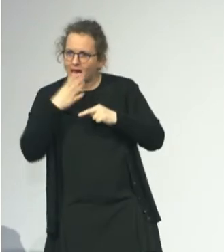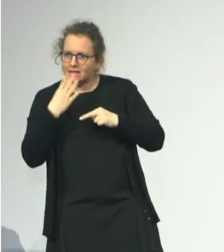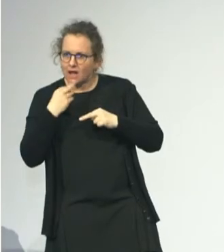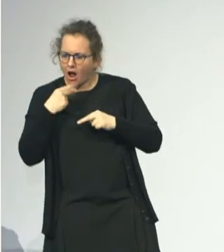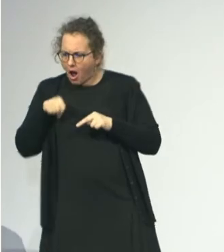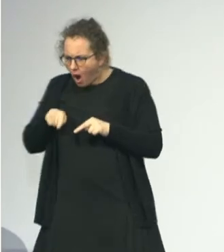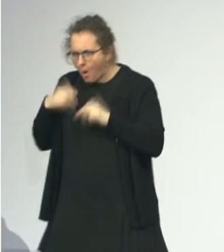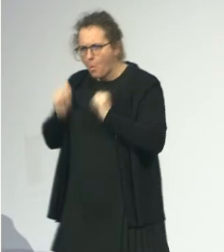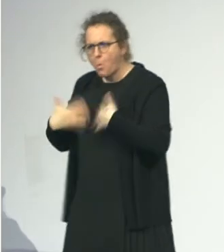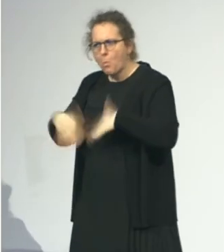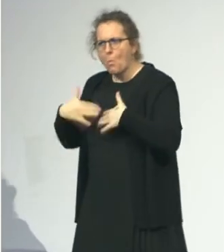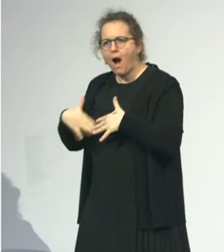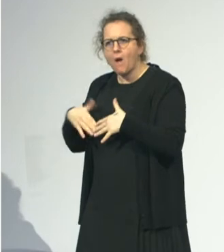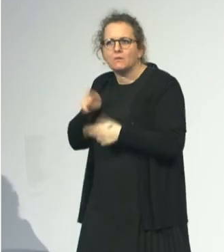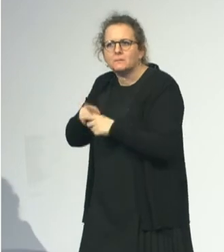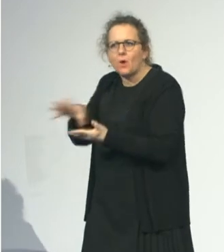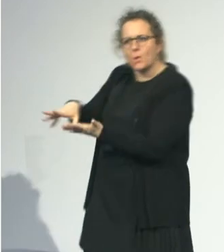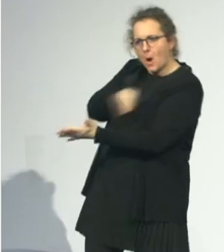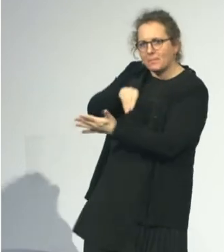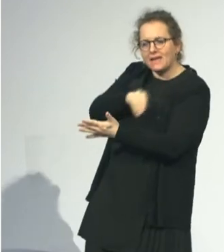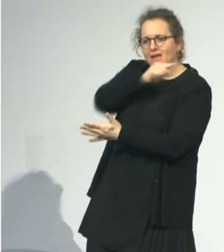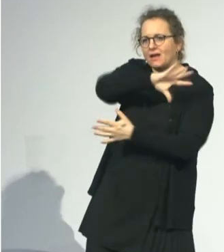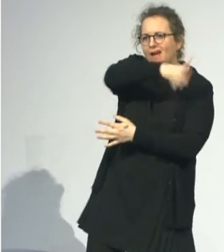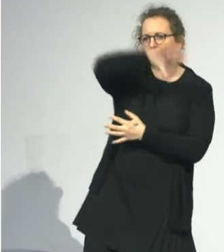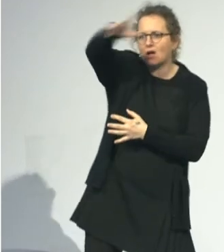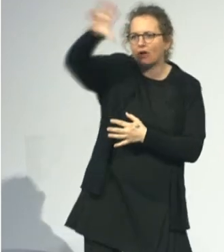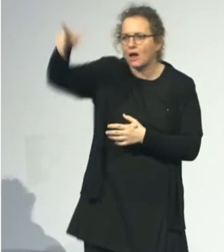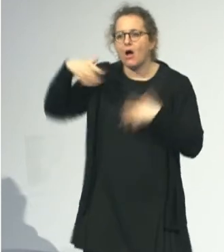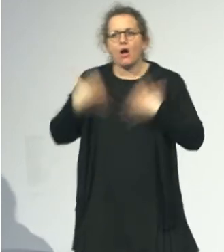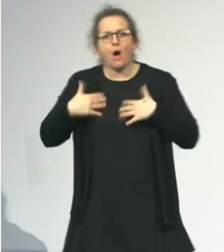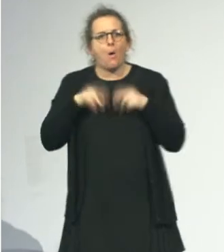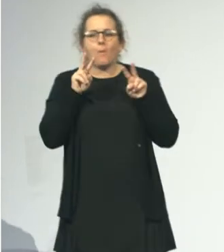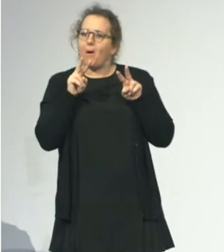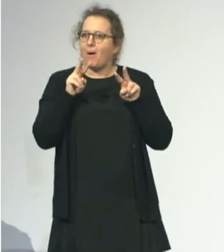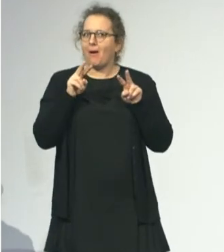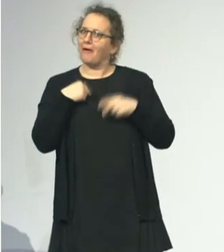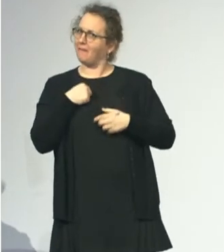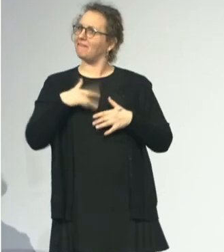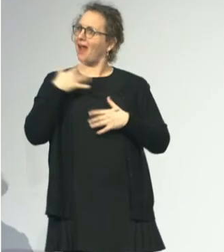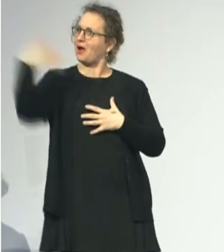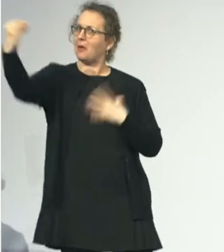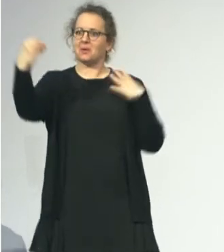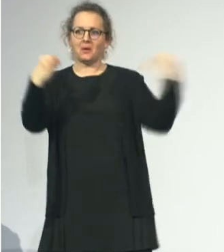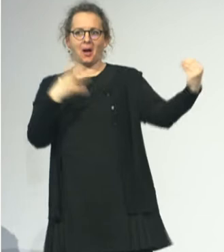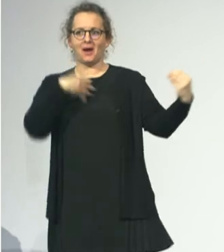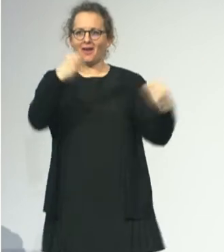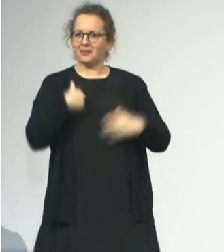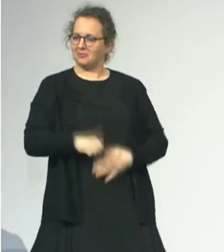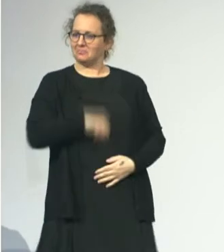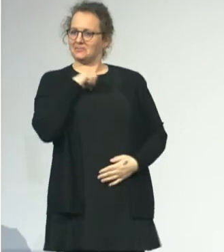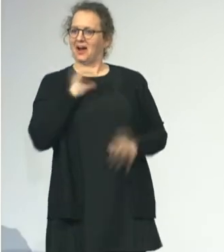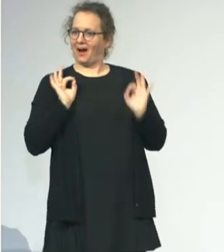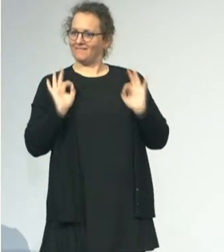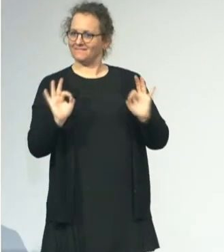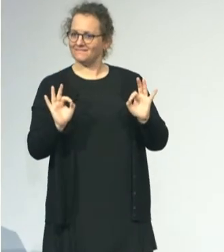thousands and thousands of employees in Israel every year go through these training on providing accessible service. Our legislation, I